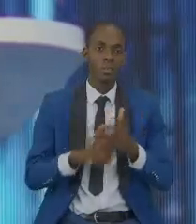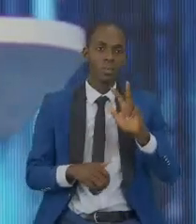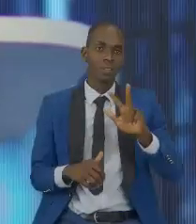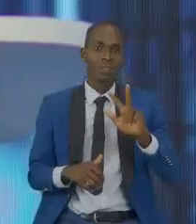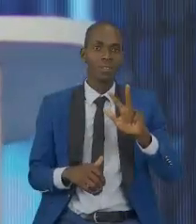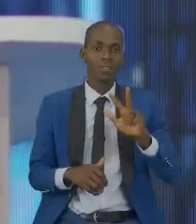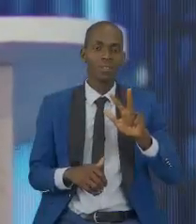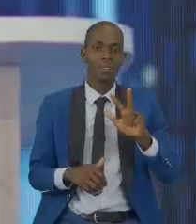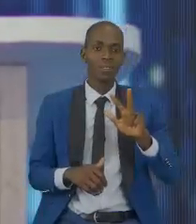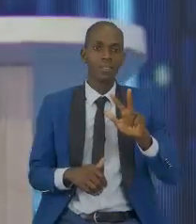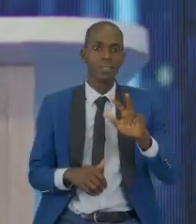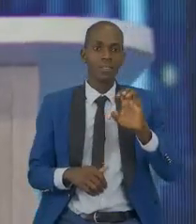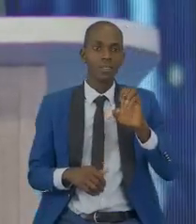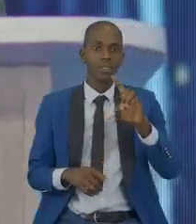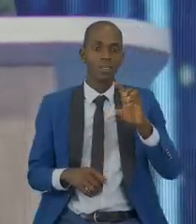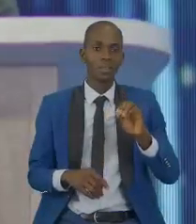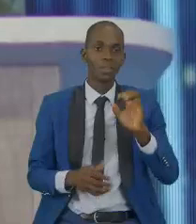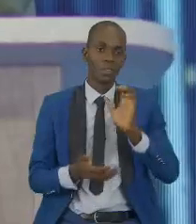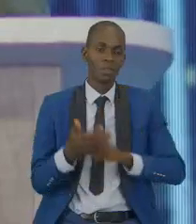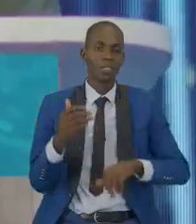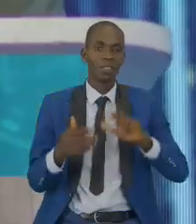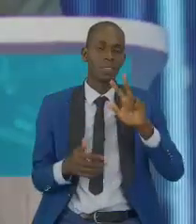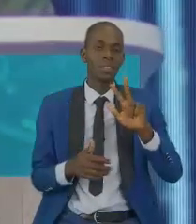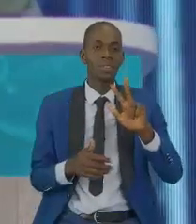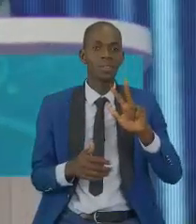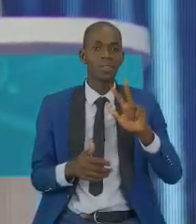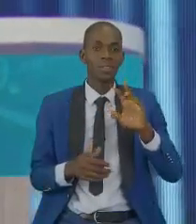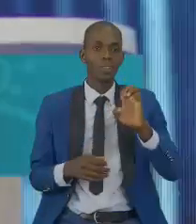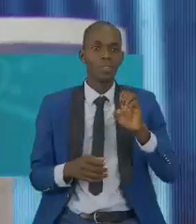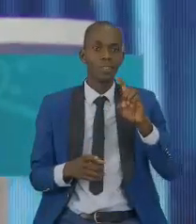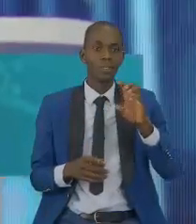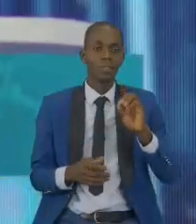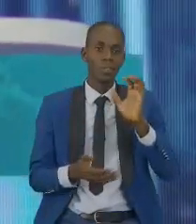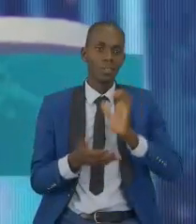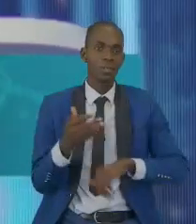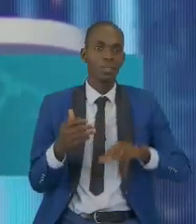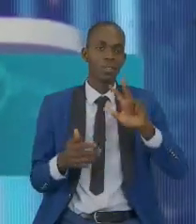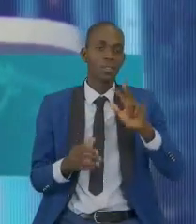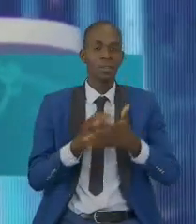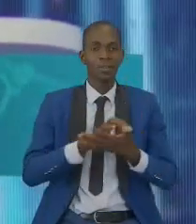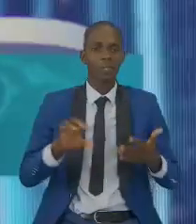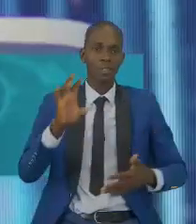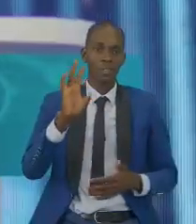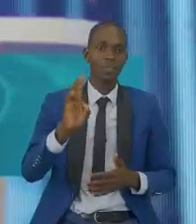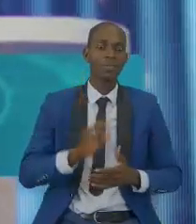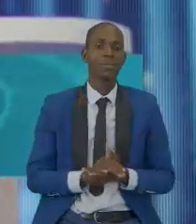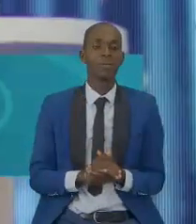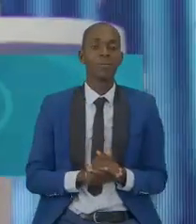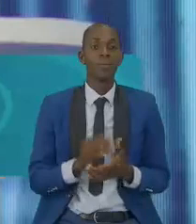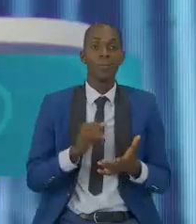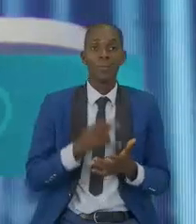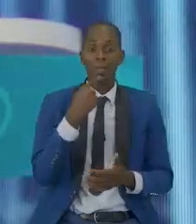from verse 7. Exodus chapter 3. We're reading from verse 7. It